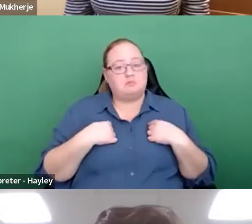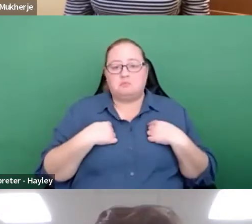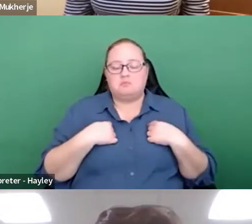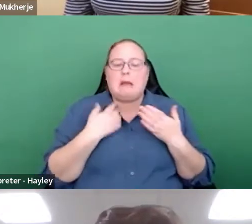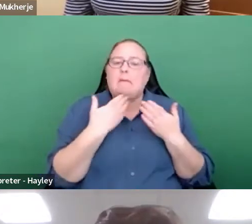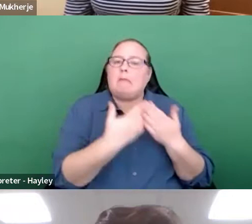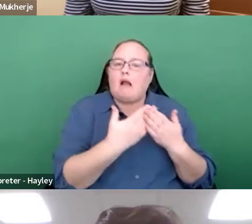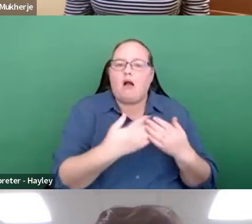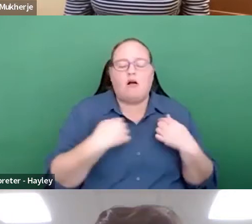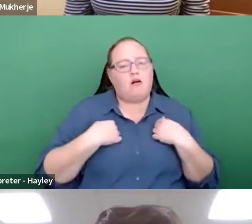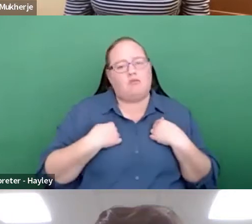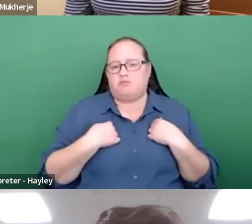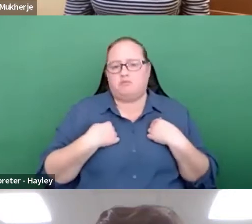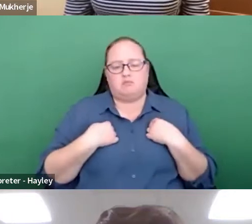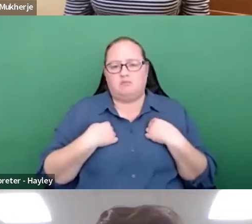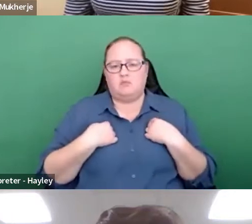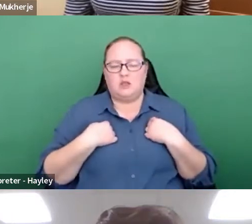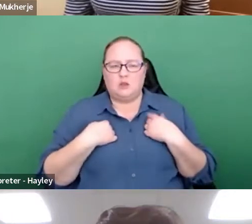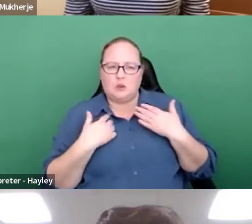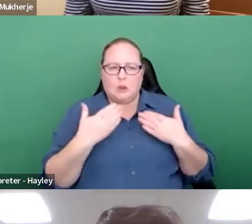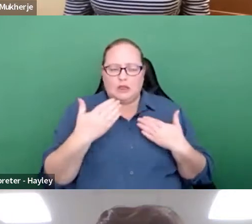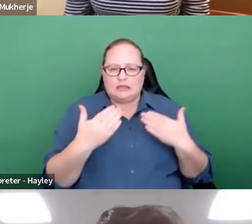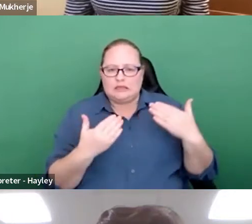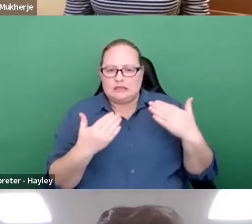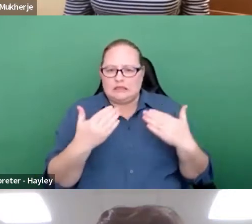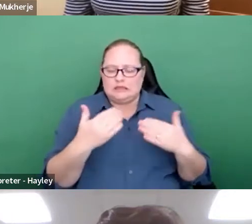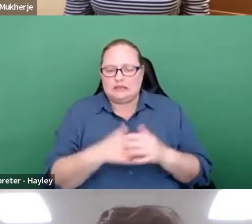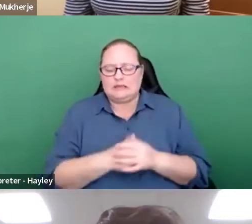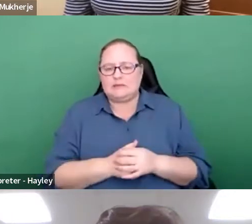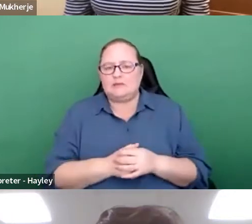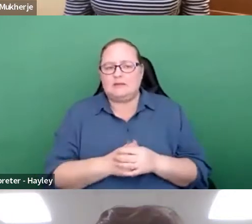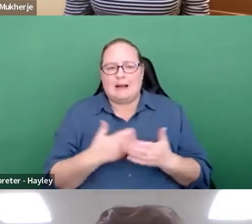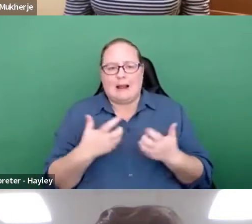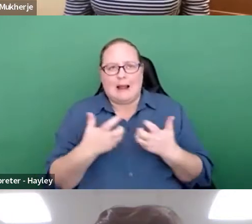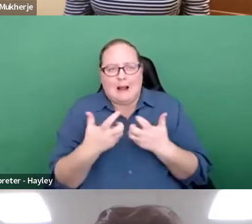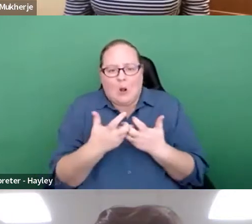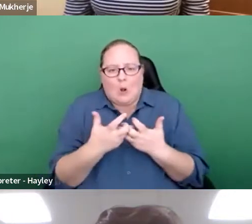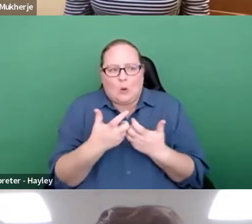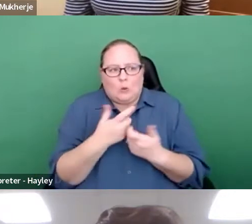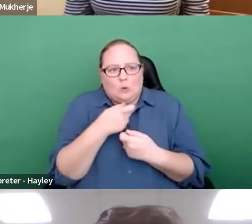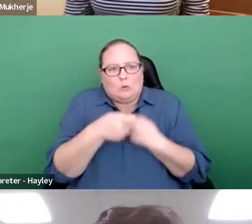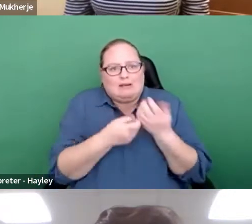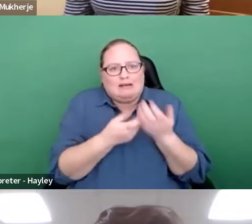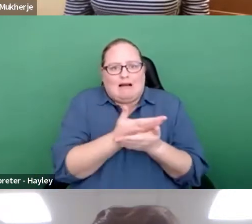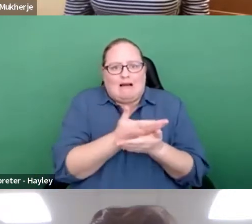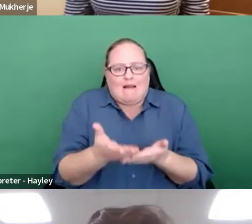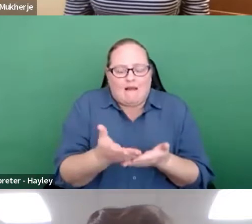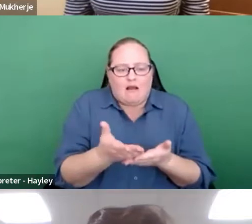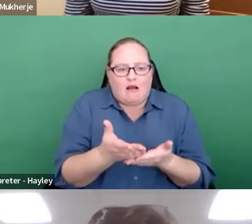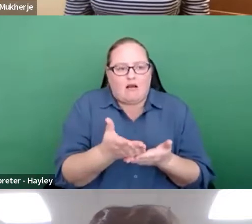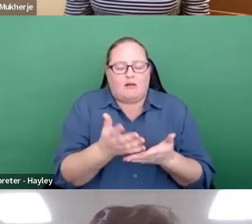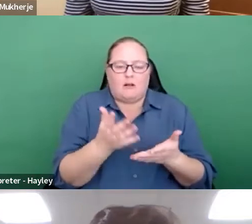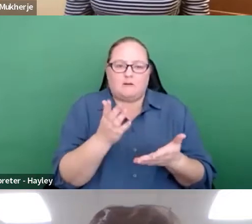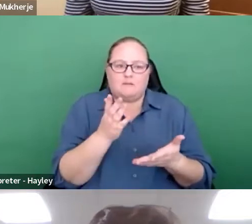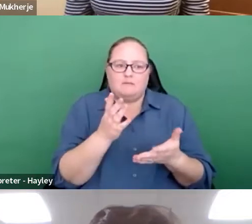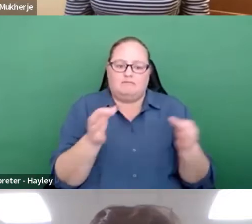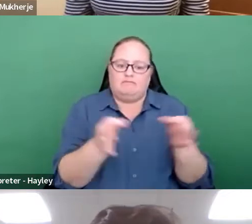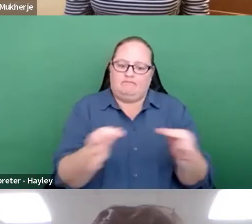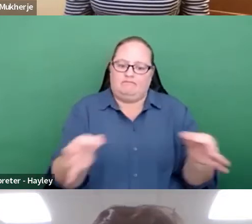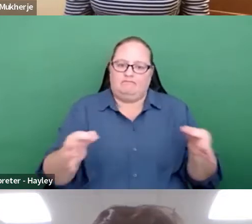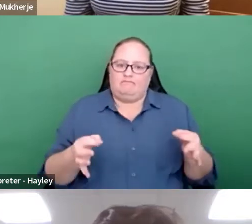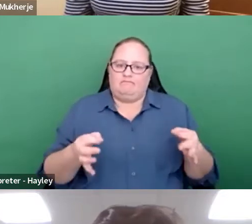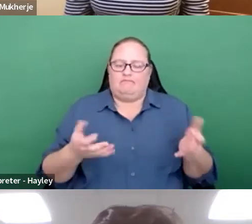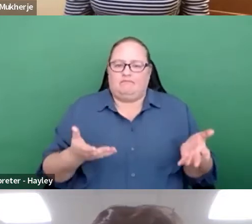How is that line differentiated and made clear was one of the challenges that I definitely had in my